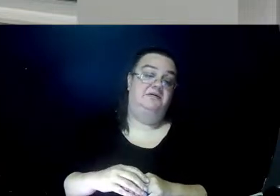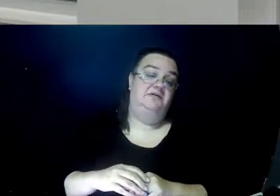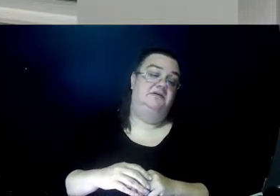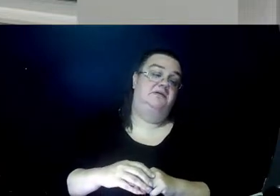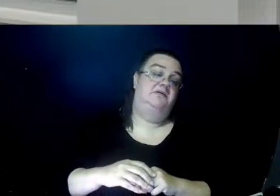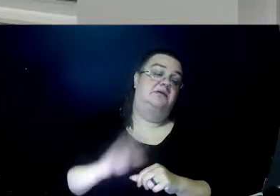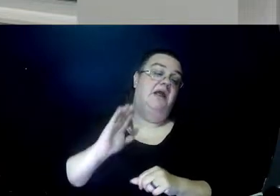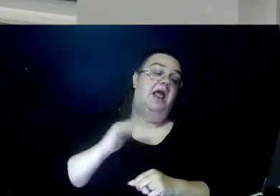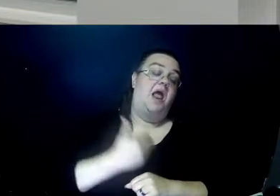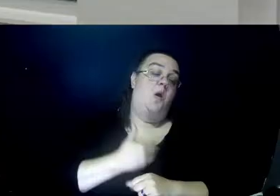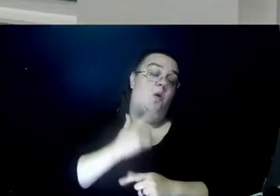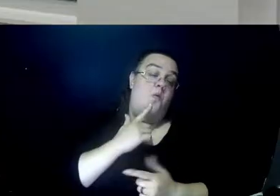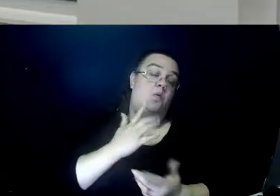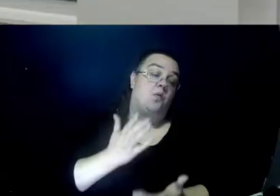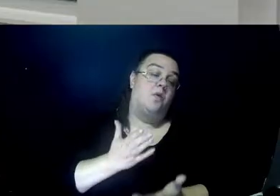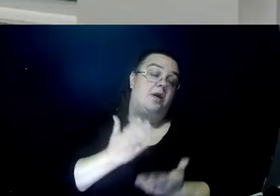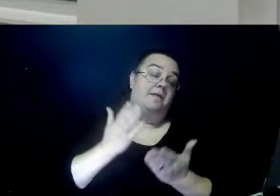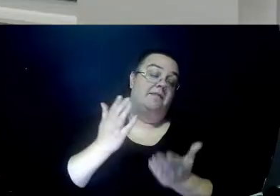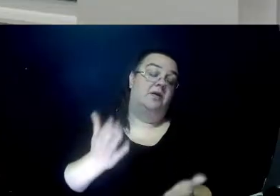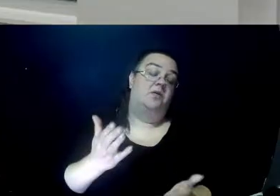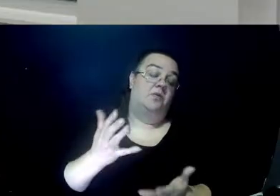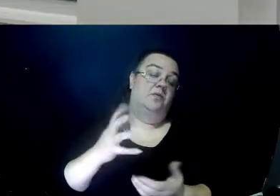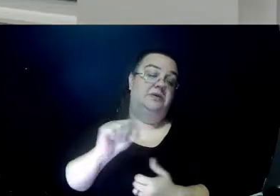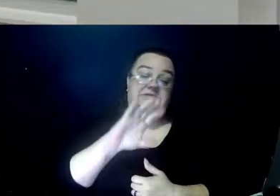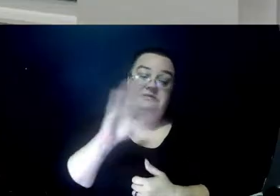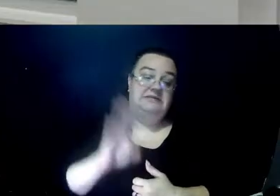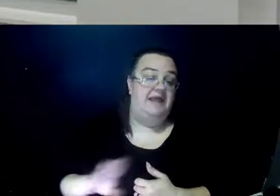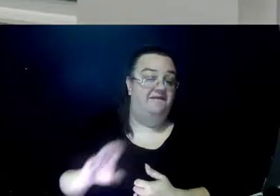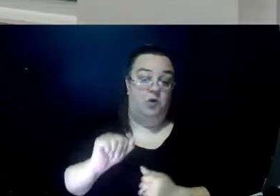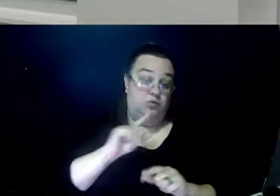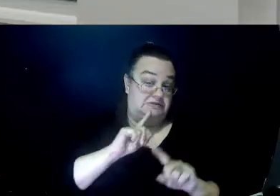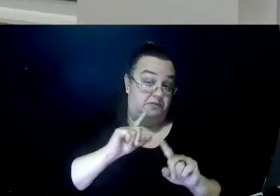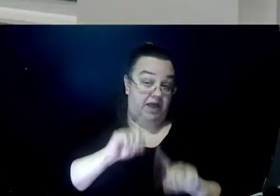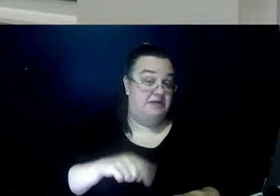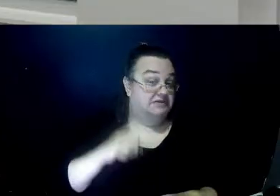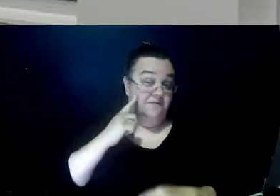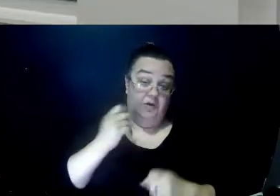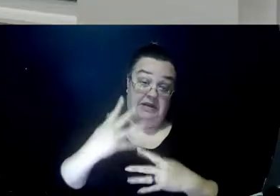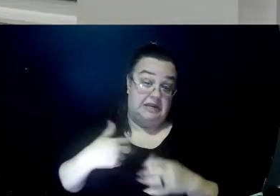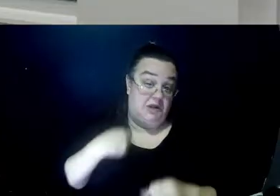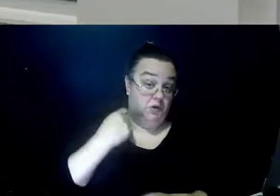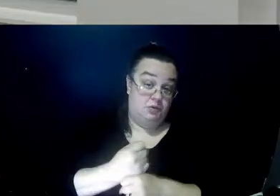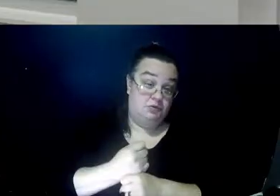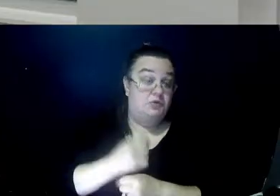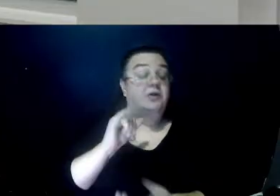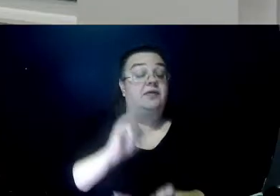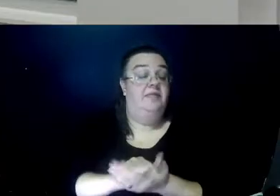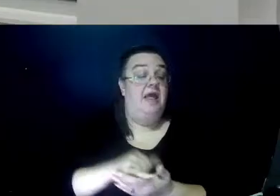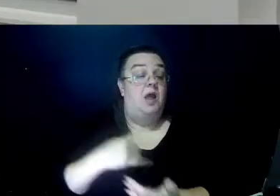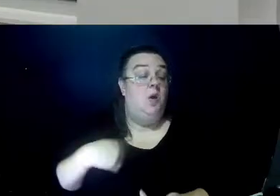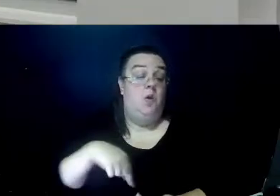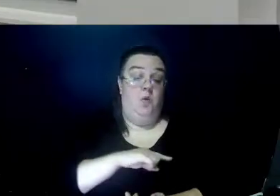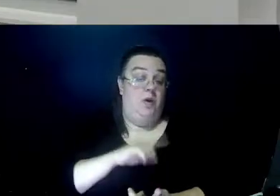our recommendation, there was never a response for years. We were never, the town